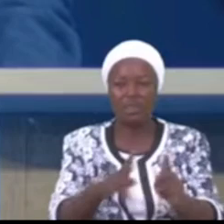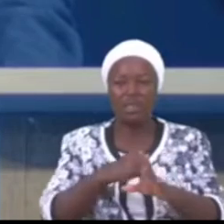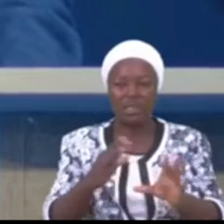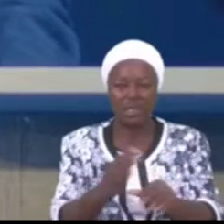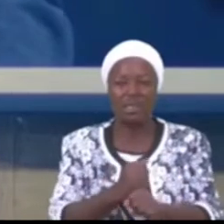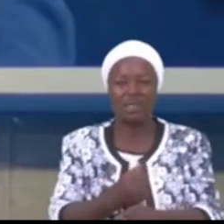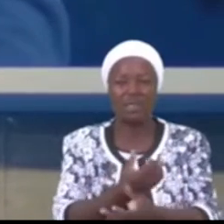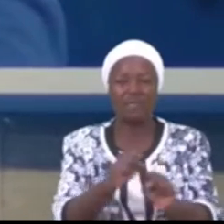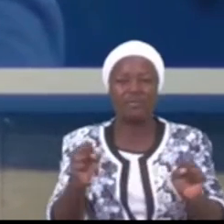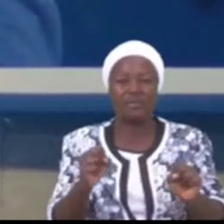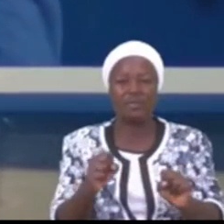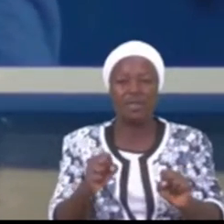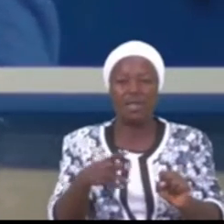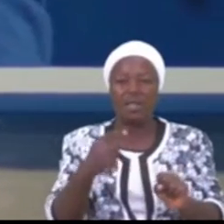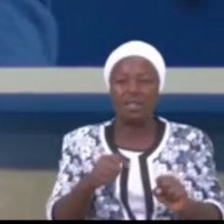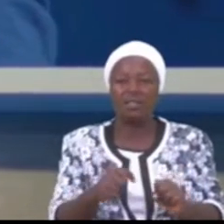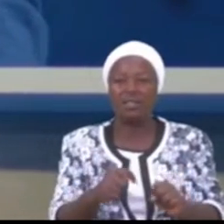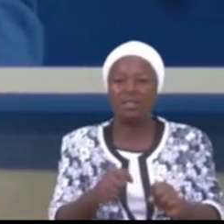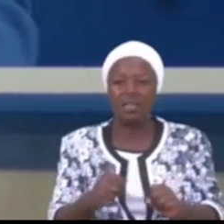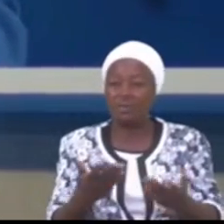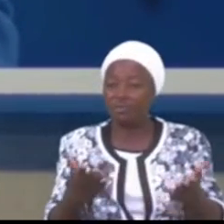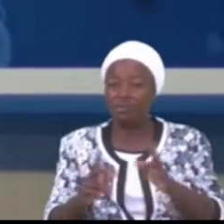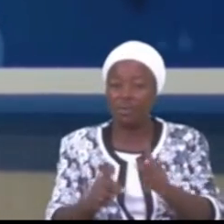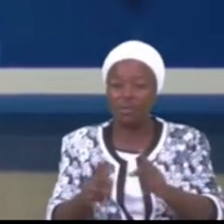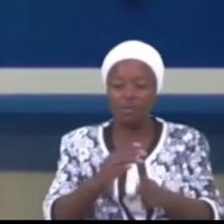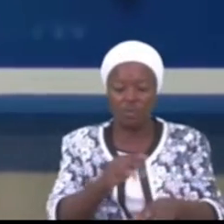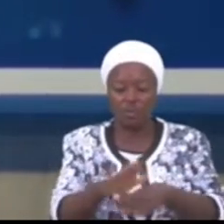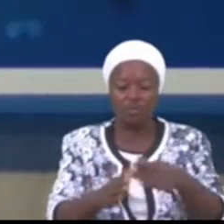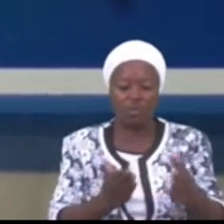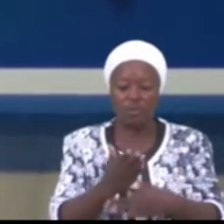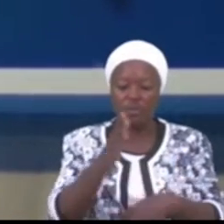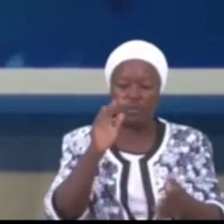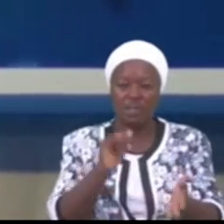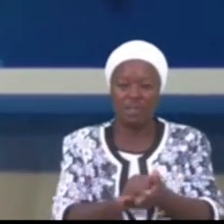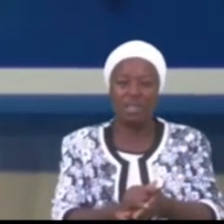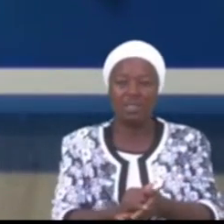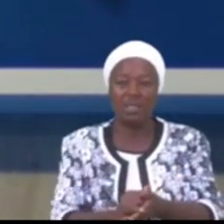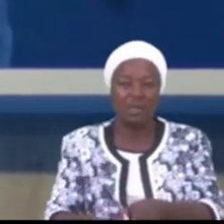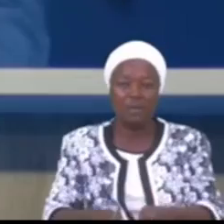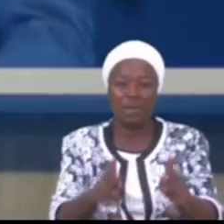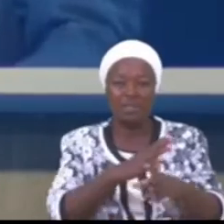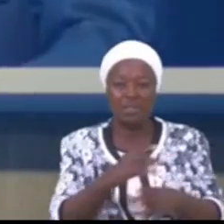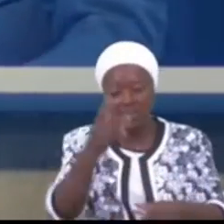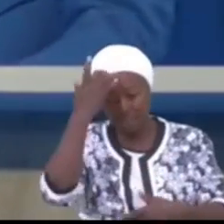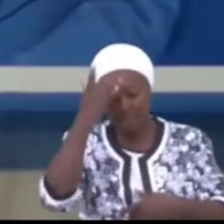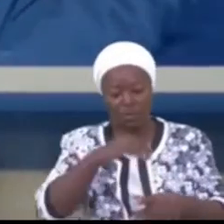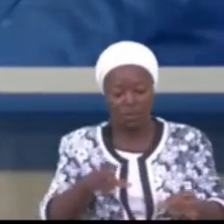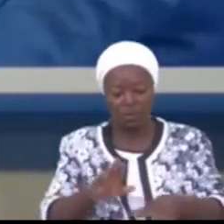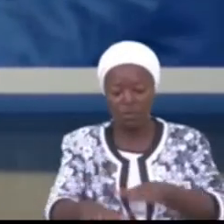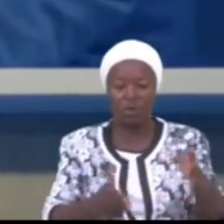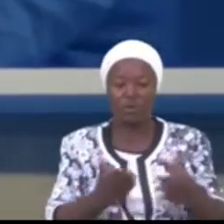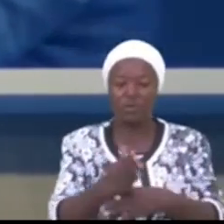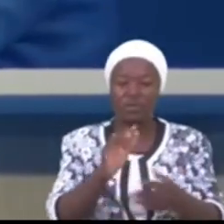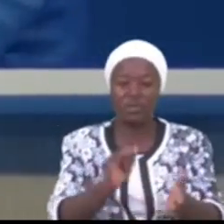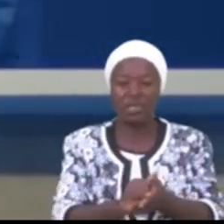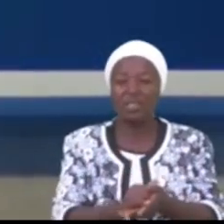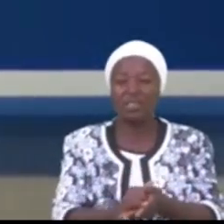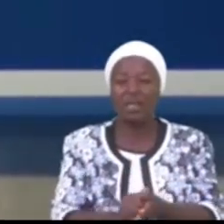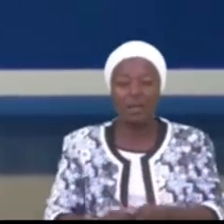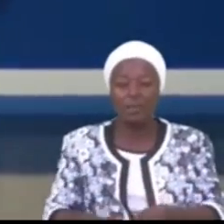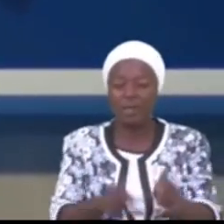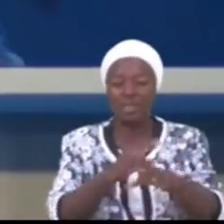salvation. The sick will walk through that path and get healing. The depressed and the oppressed and